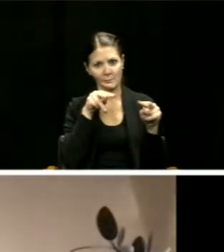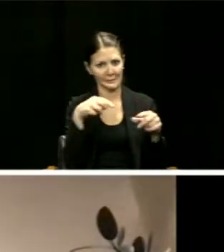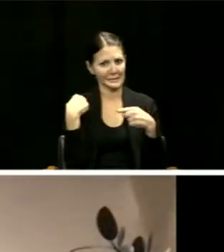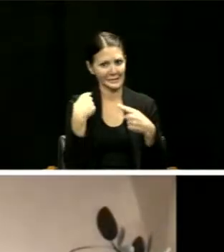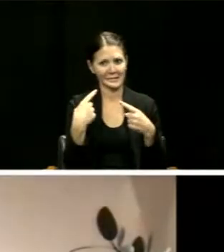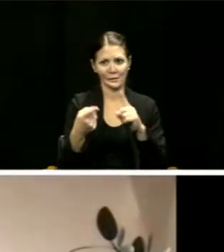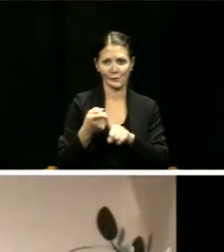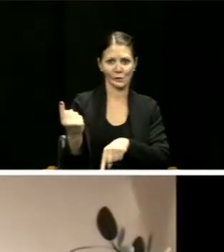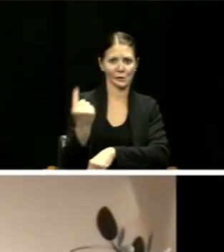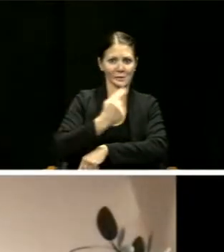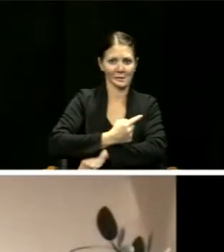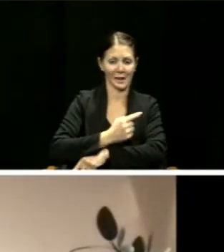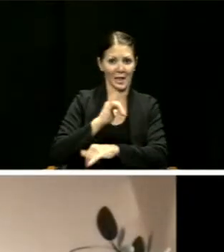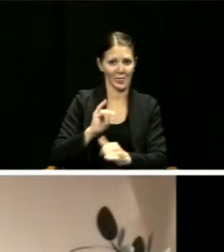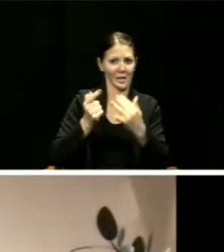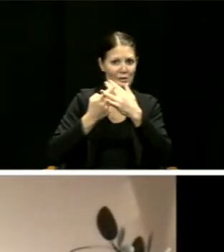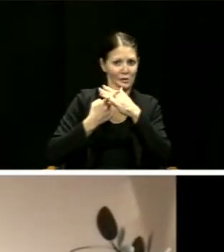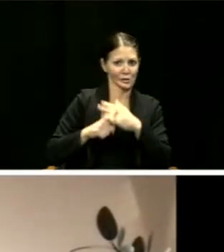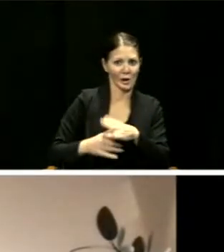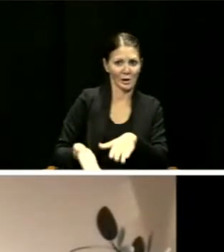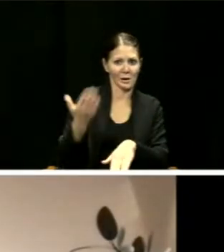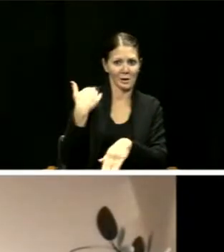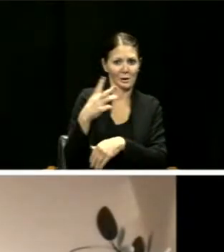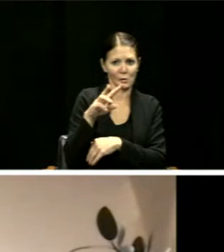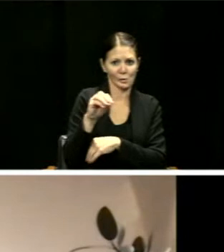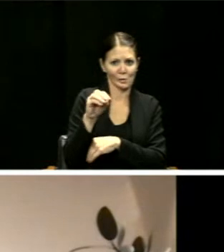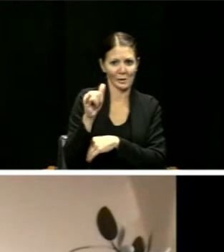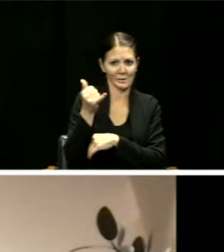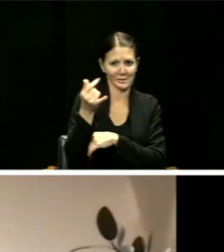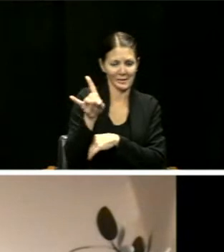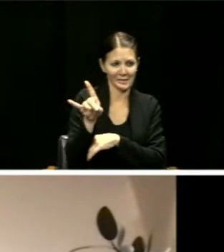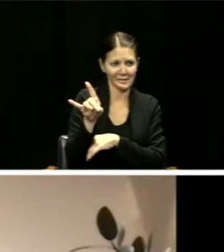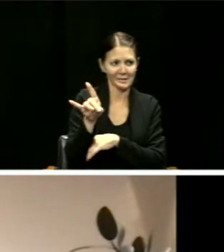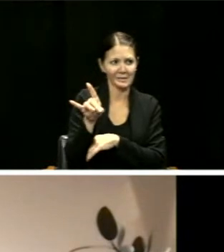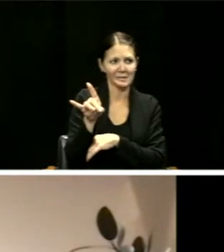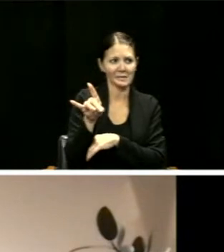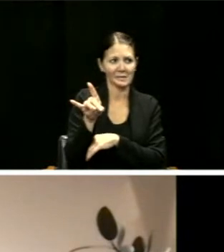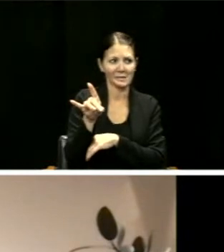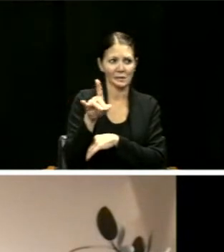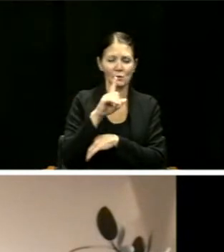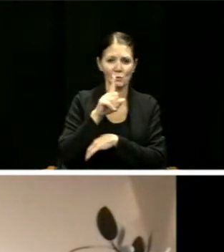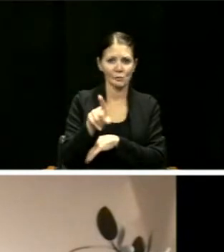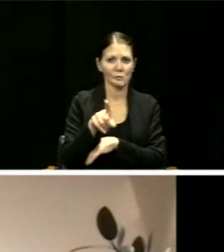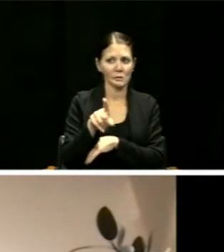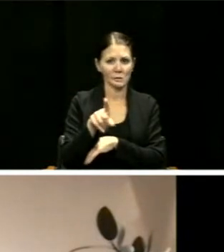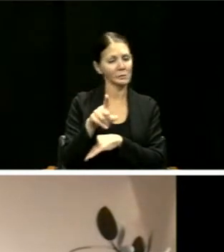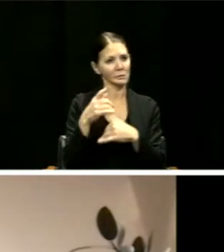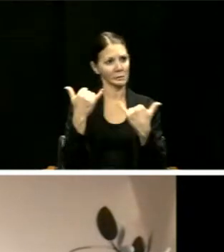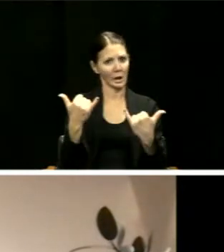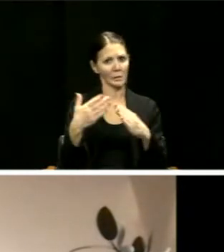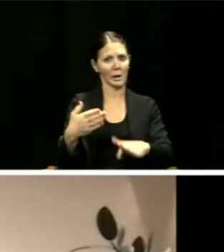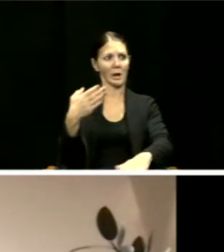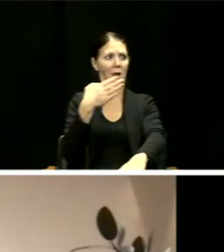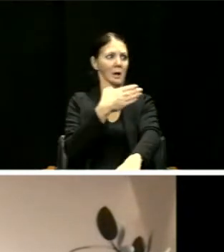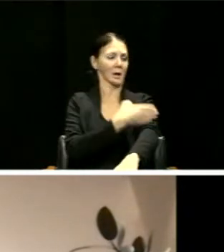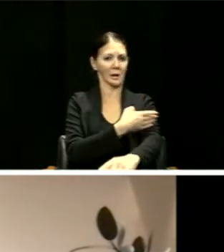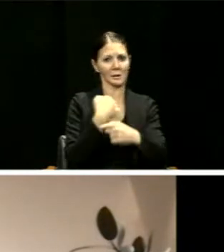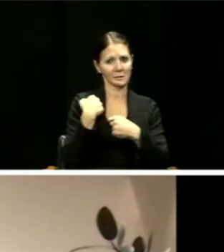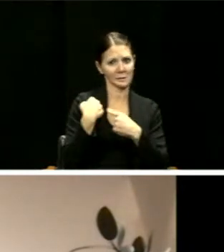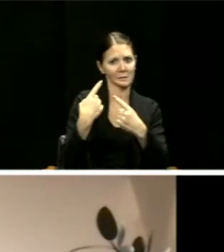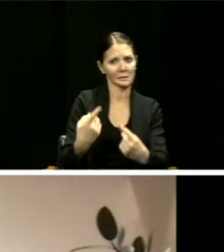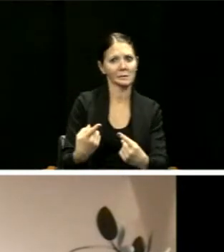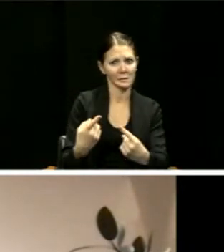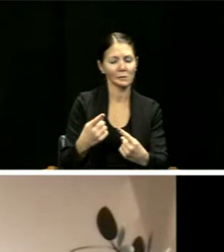day when this all started back in 2018, and the amount of distance covered between then and now